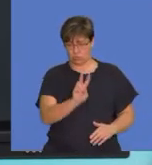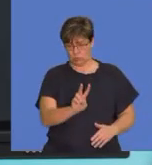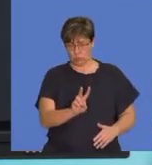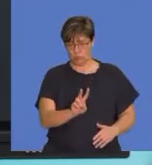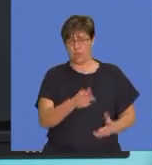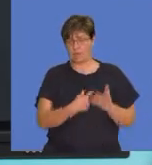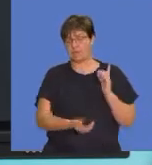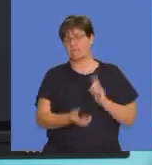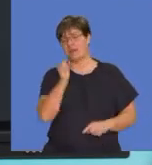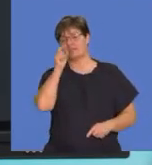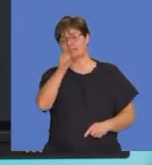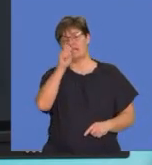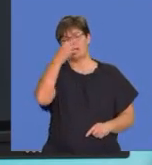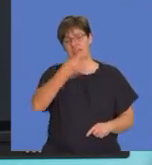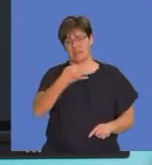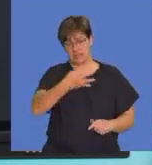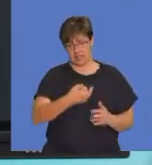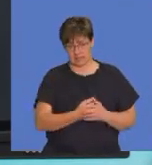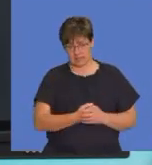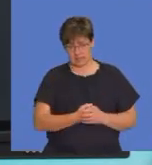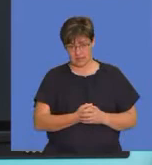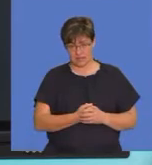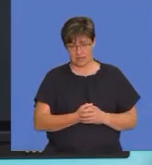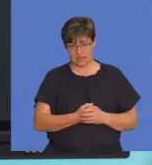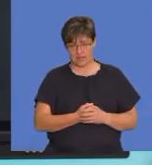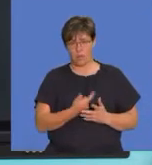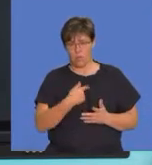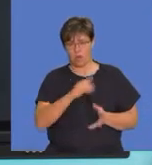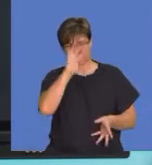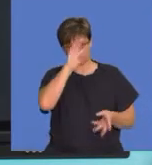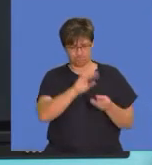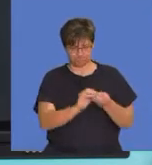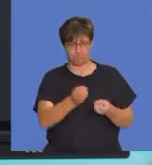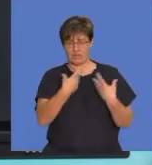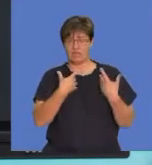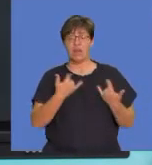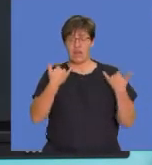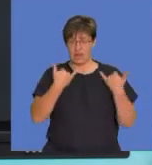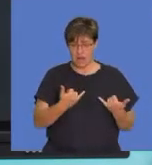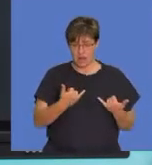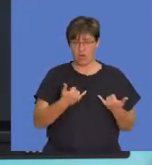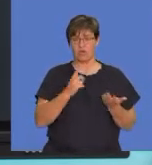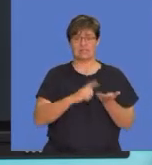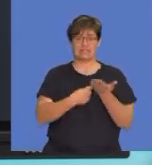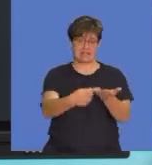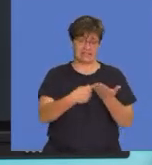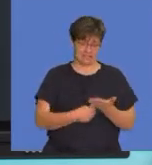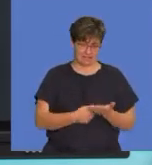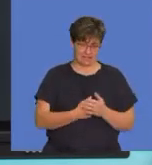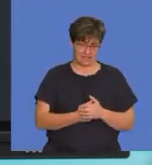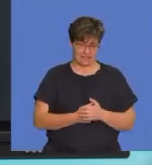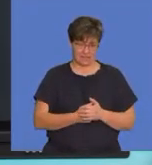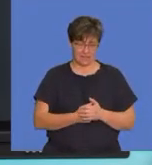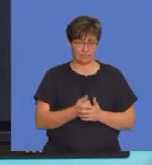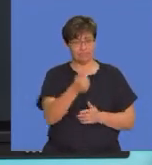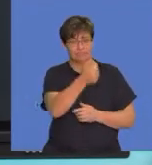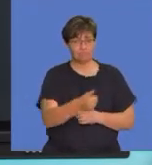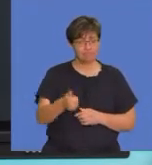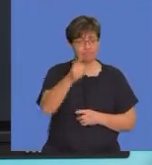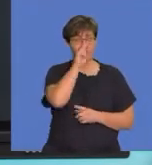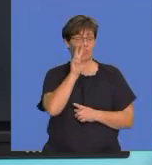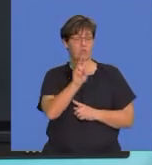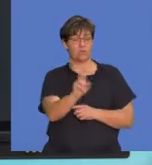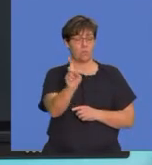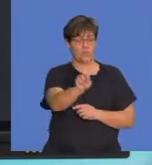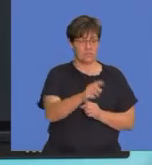we want to find the other side given all of that. So that's what we're going to talk about. So now the main thing that we're looking